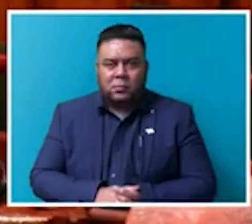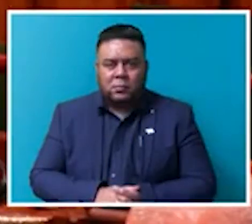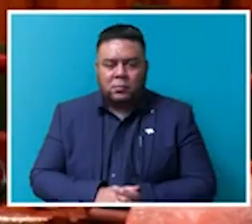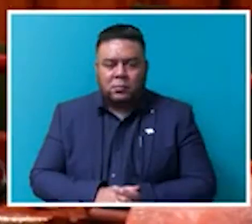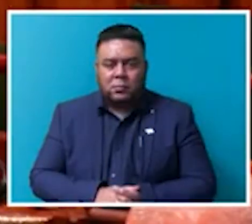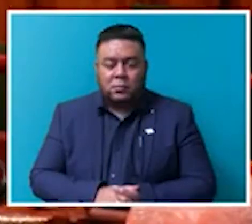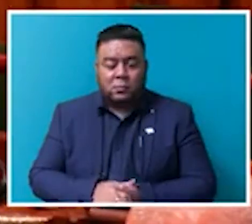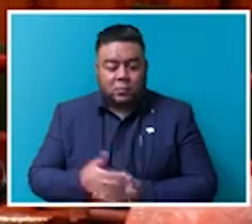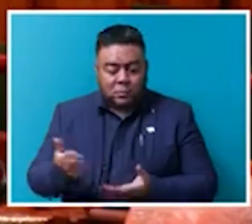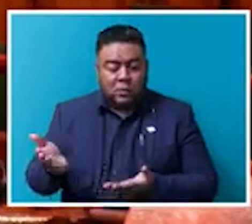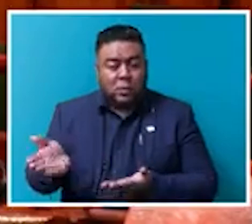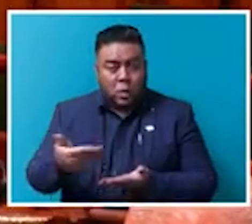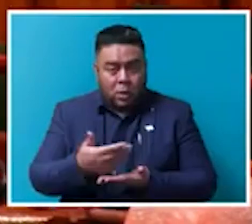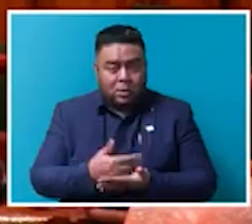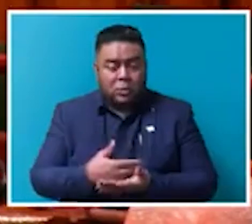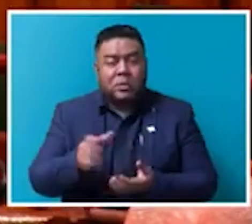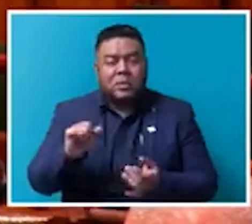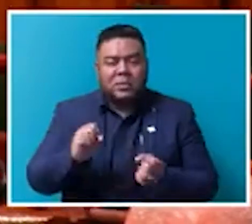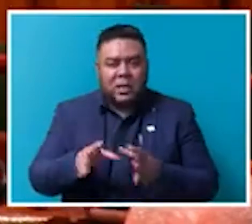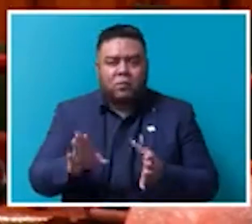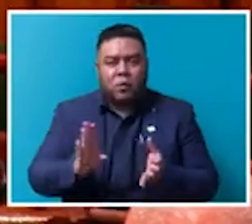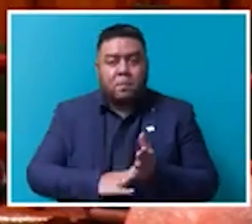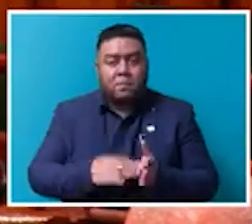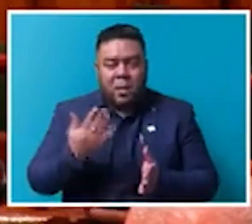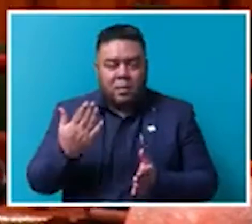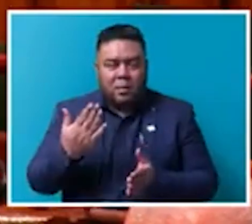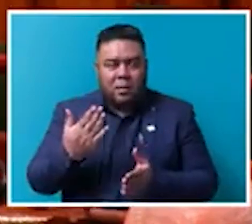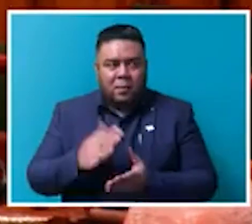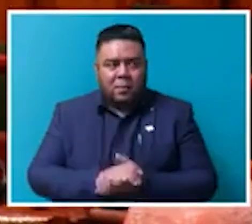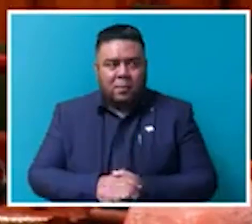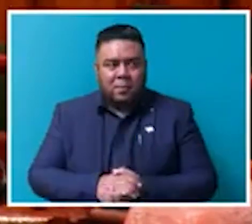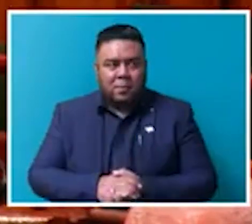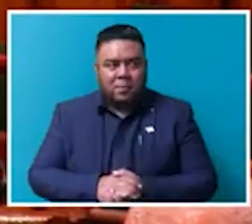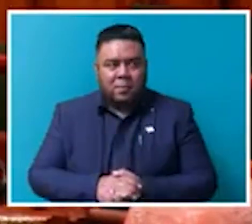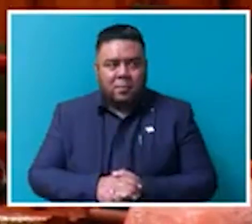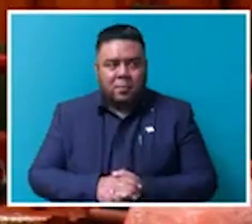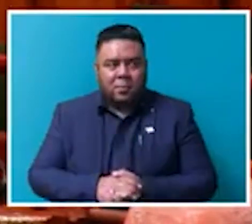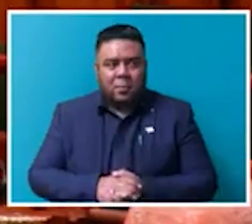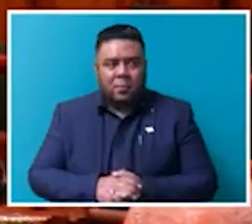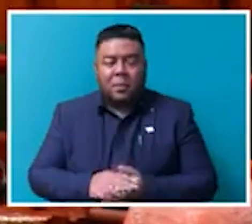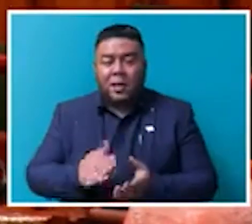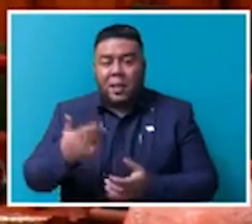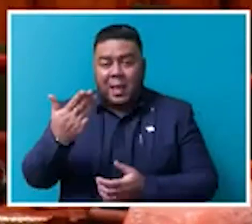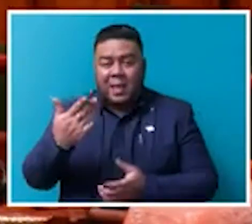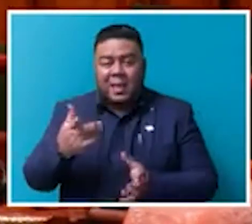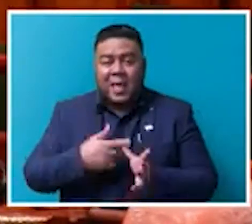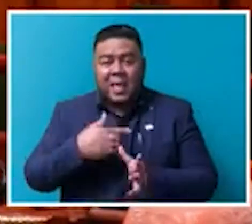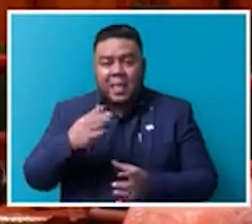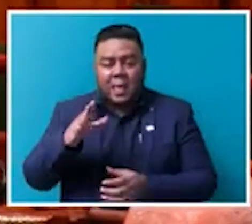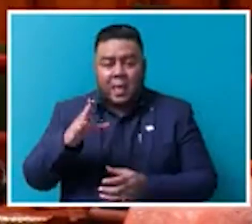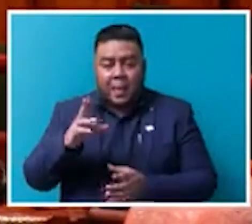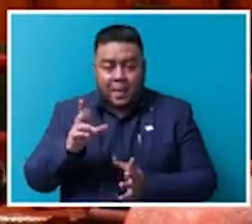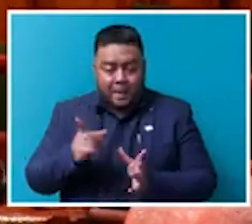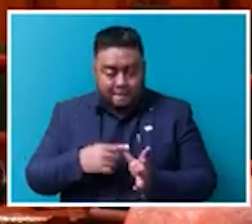The collection will begin from Monday. Collection hours be from 9 a.m. to 7